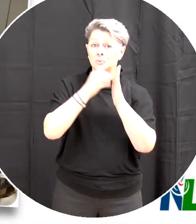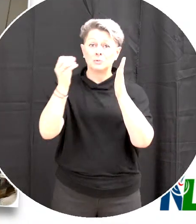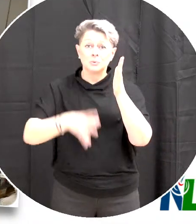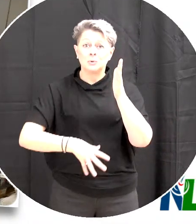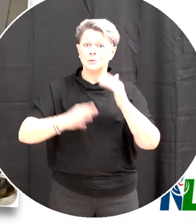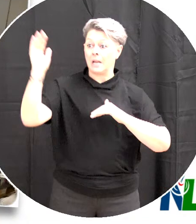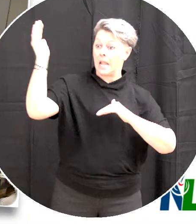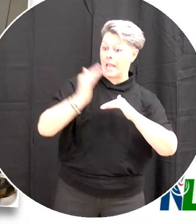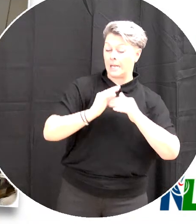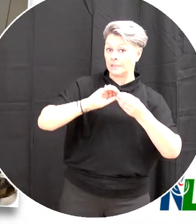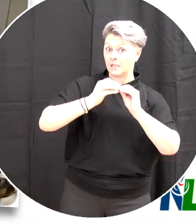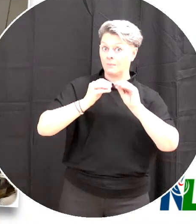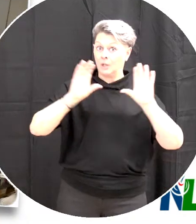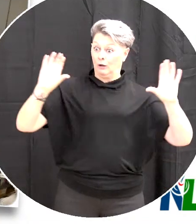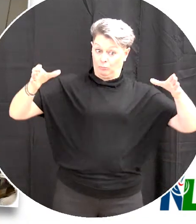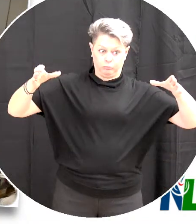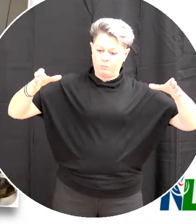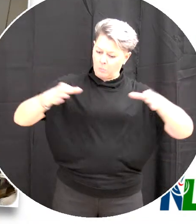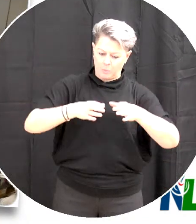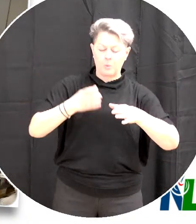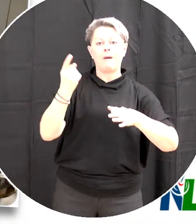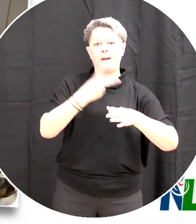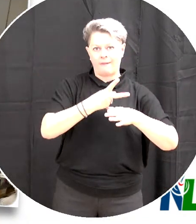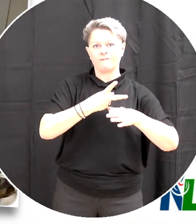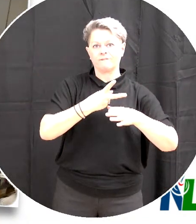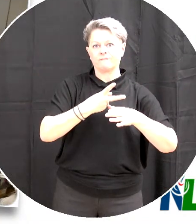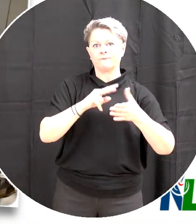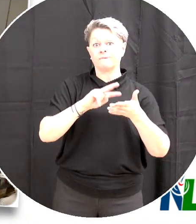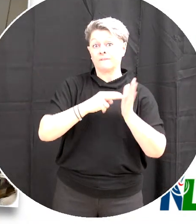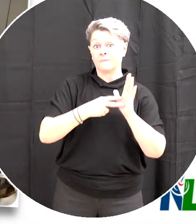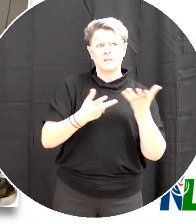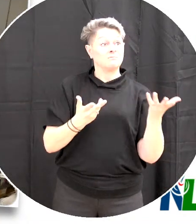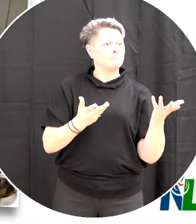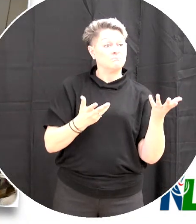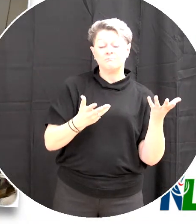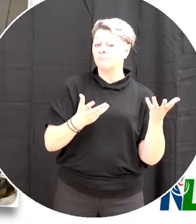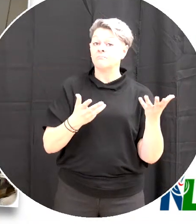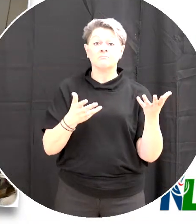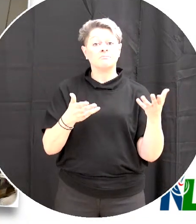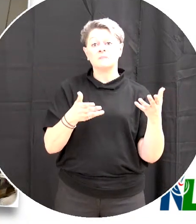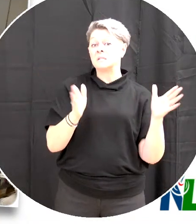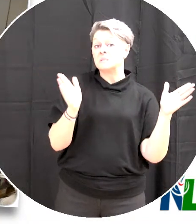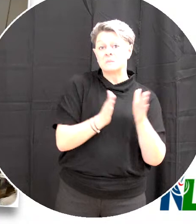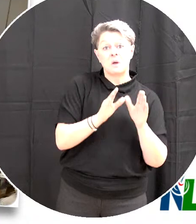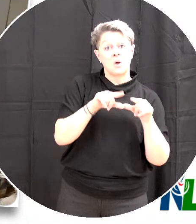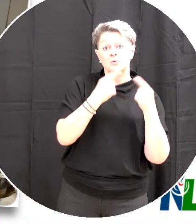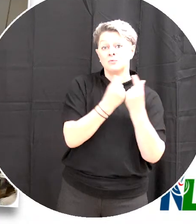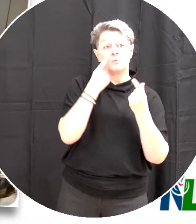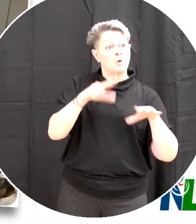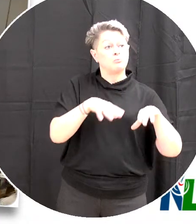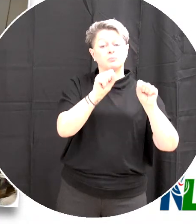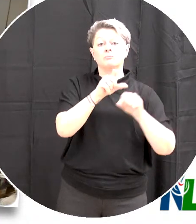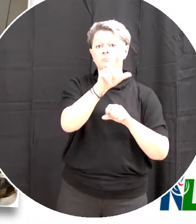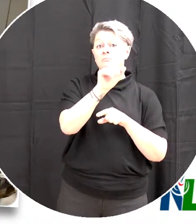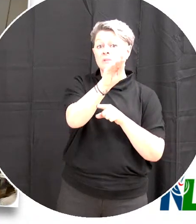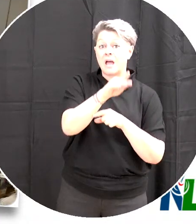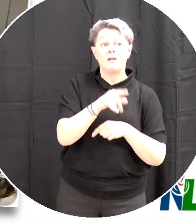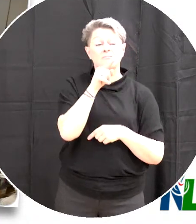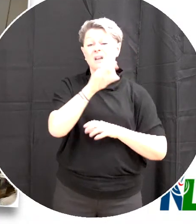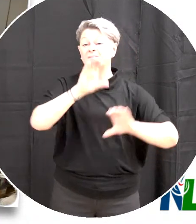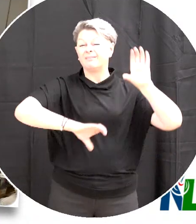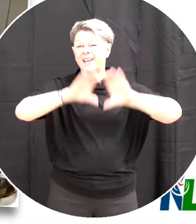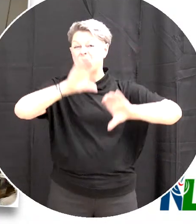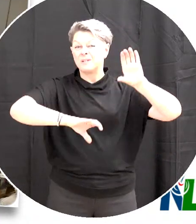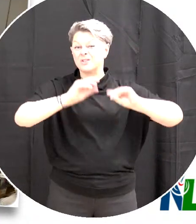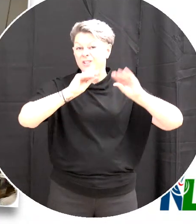reduced numbers, allow them to do a full lab on titration, which is a very important lab. If anyone's gone through the chemistry program or been a